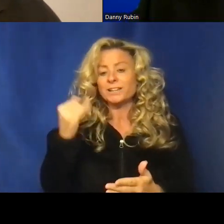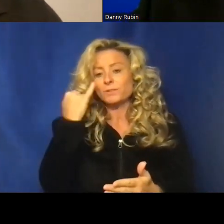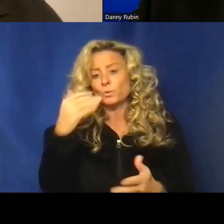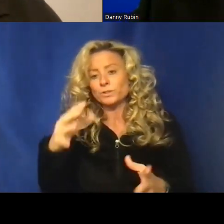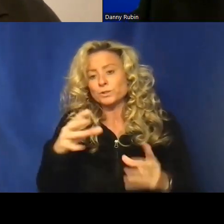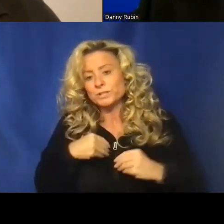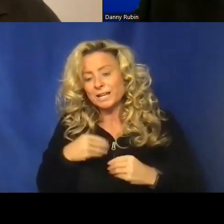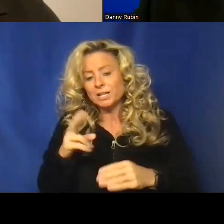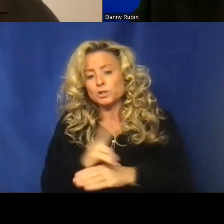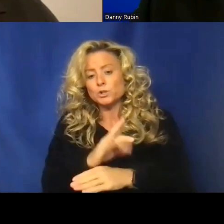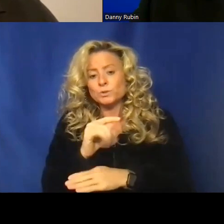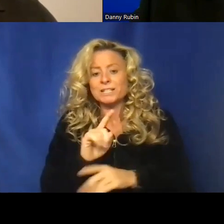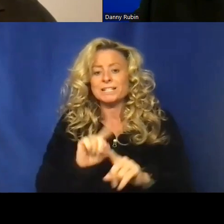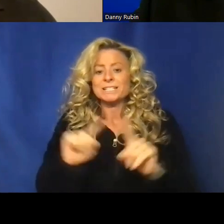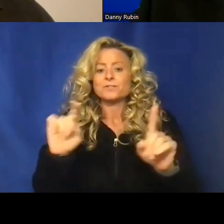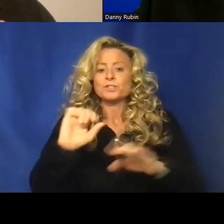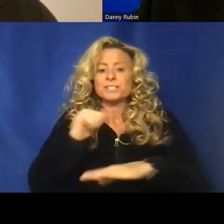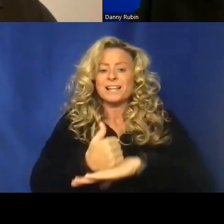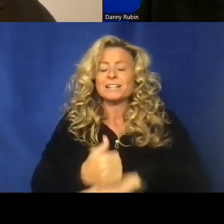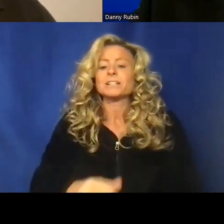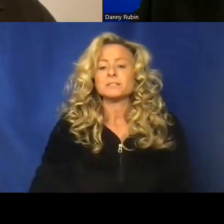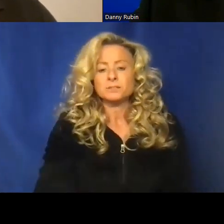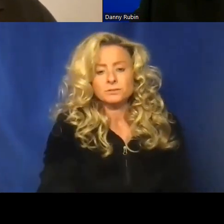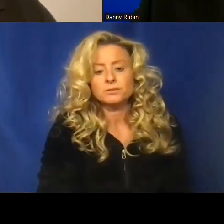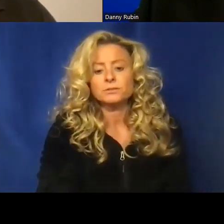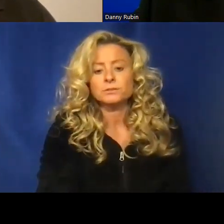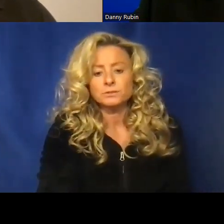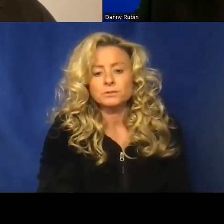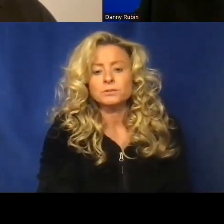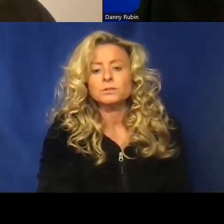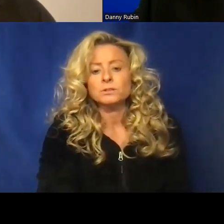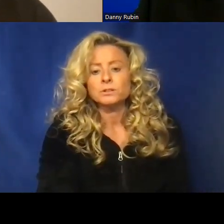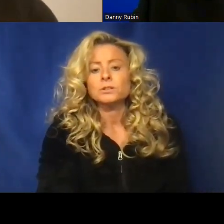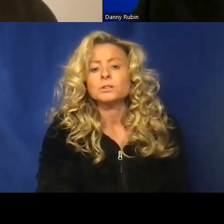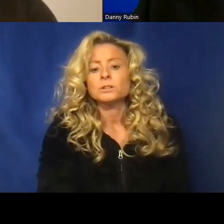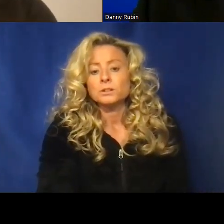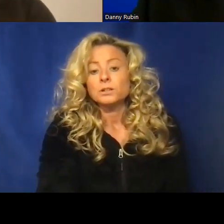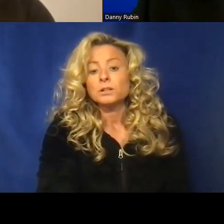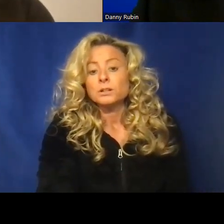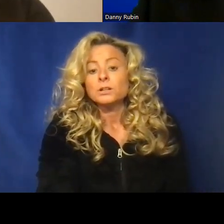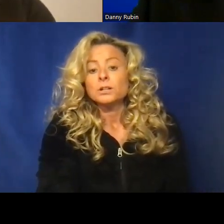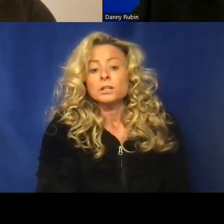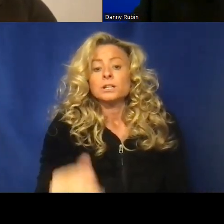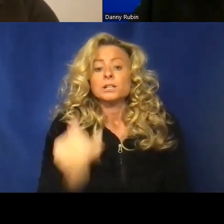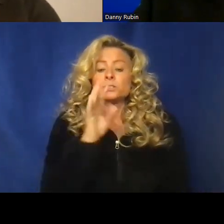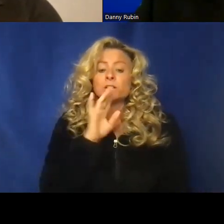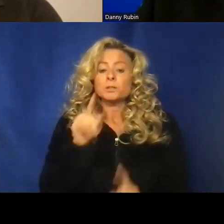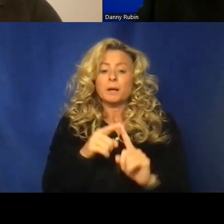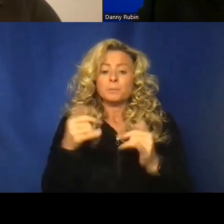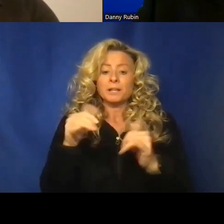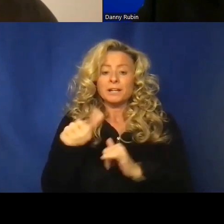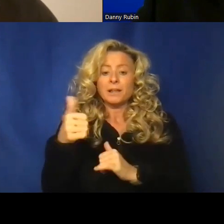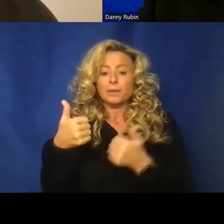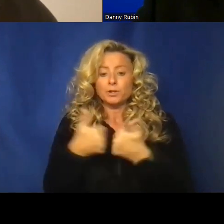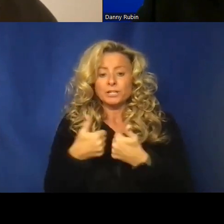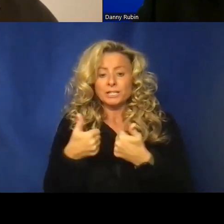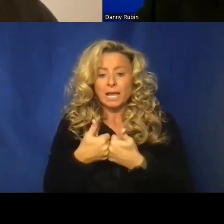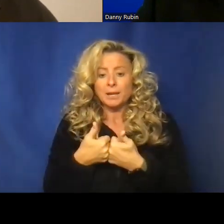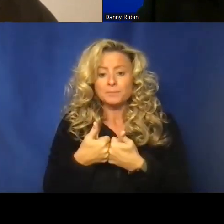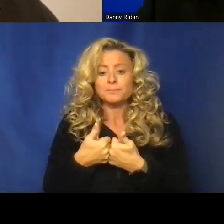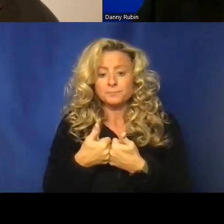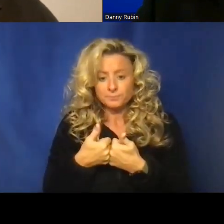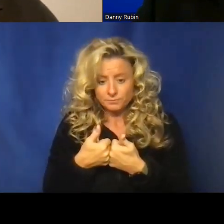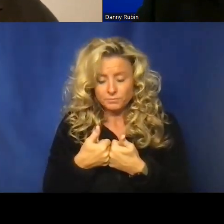and use it in a different setting. So we talked about playing in another game. If you wanted to play that other game, the other game would reference the fact